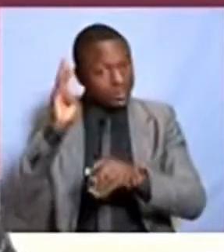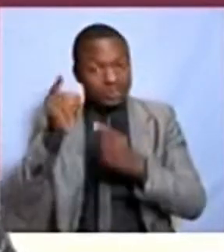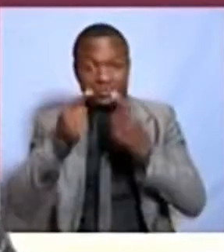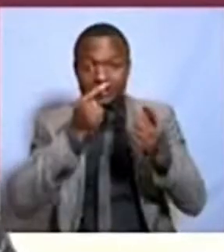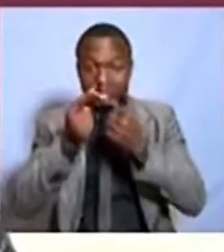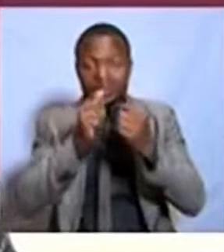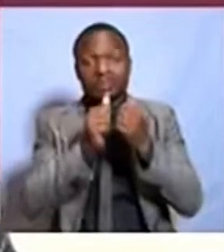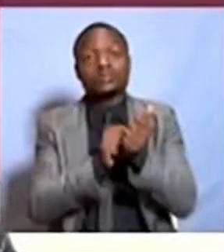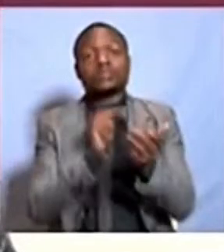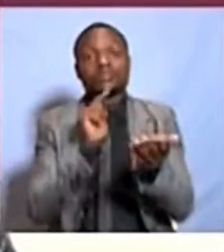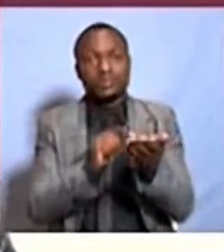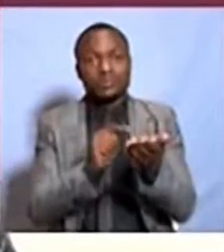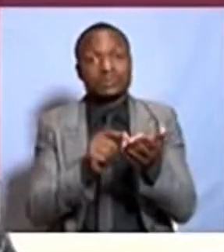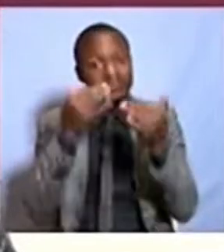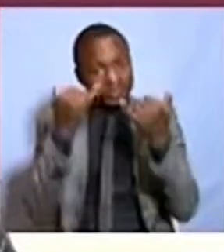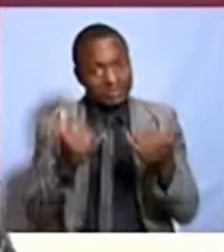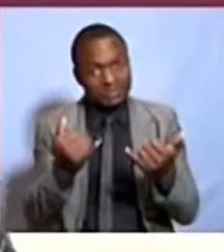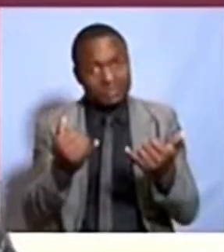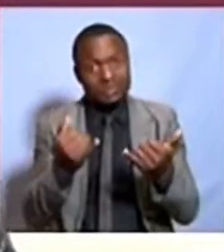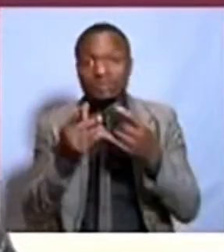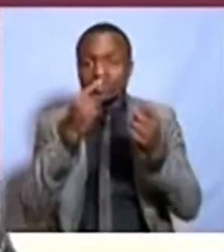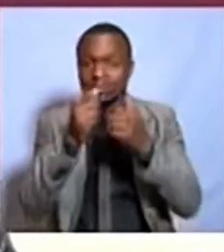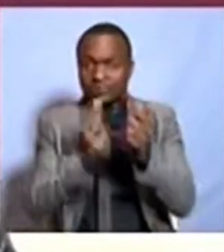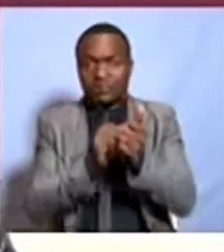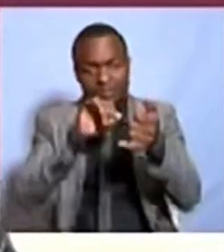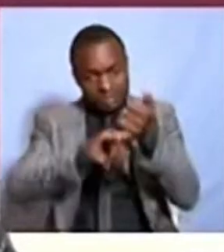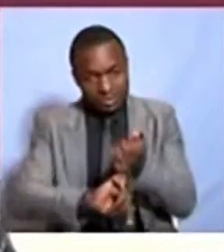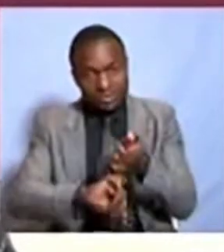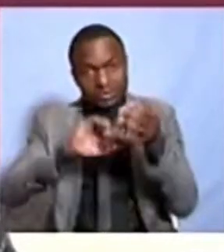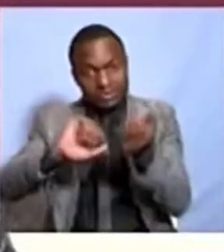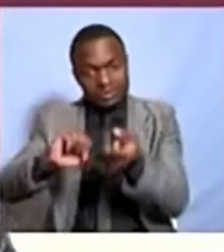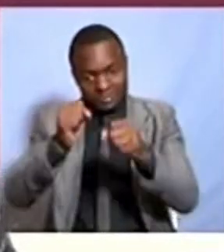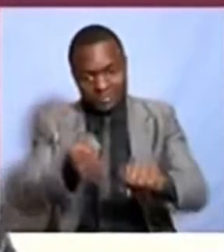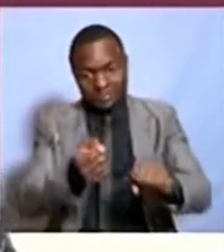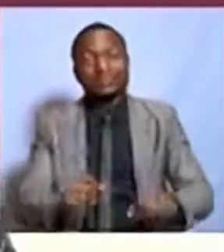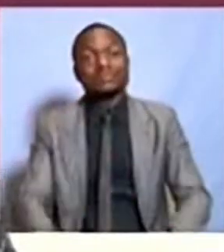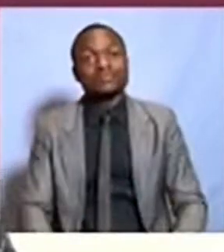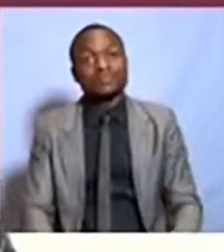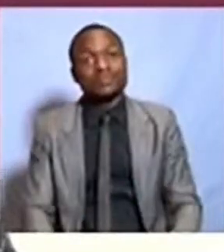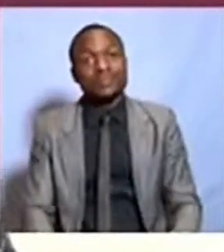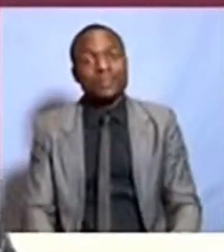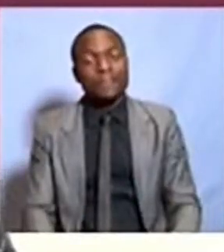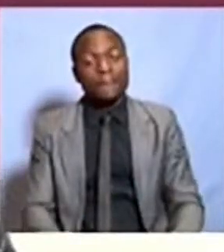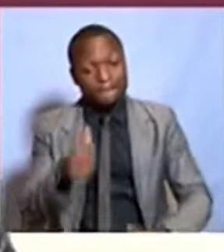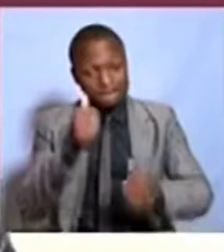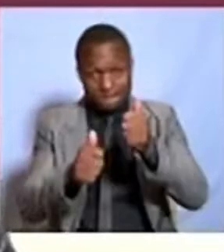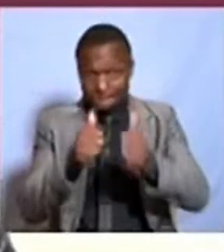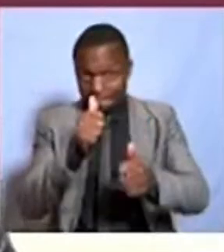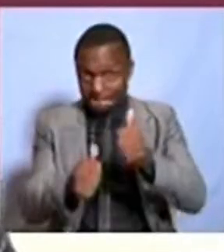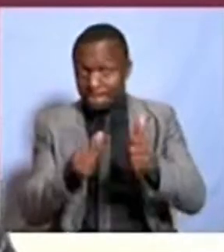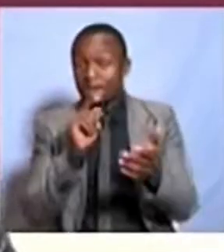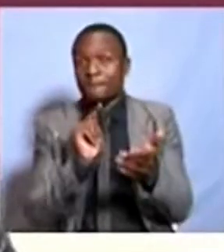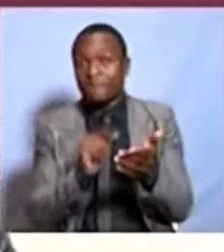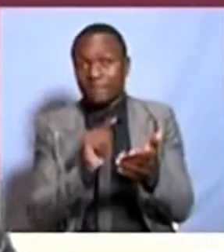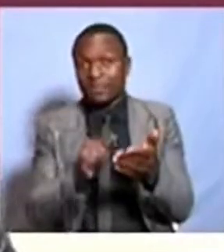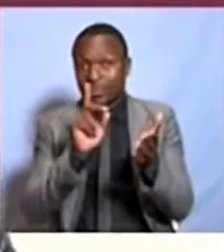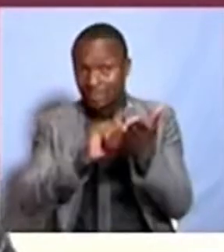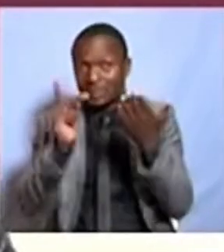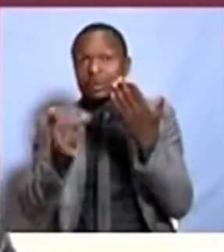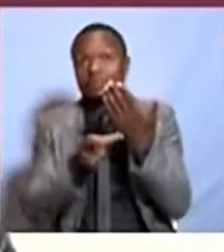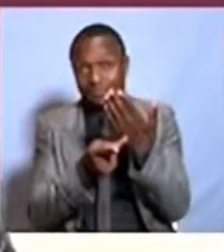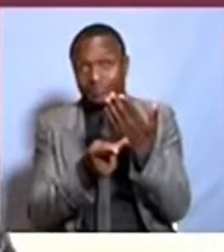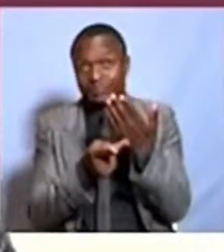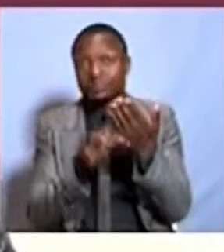to it. I will now delve deeper into social protection, which of course is a program